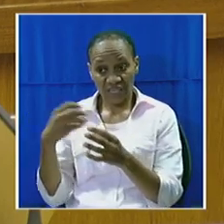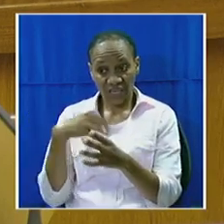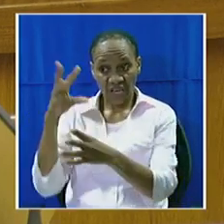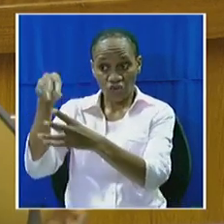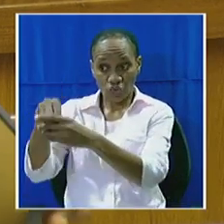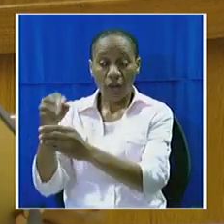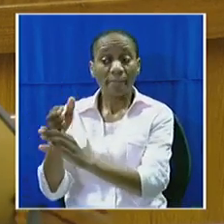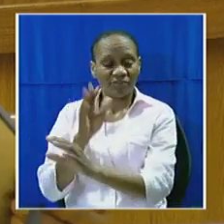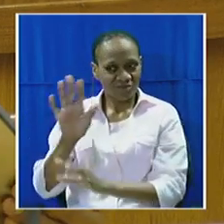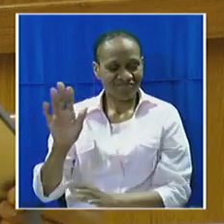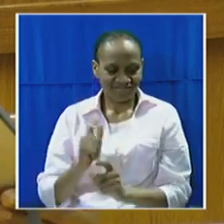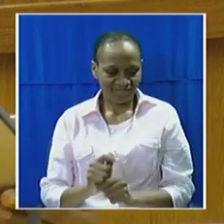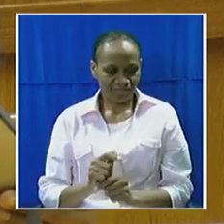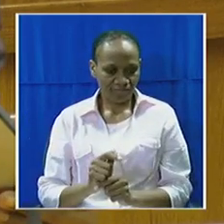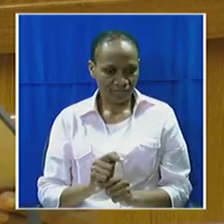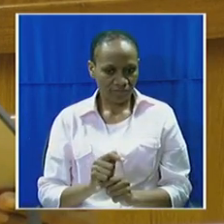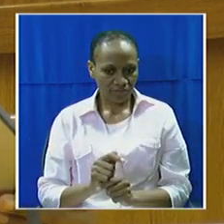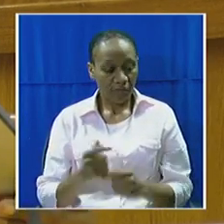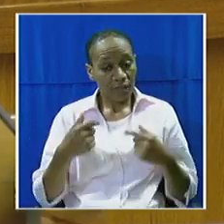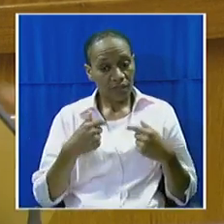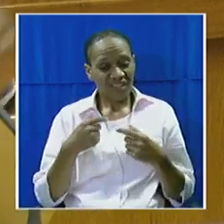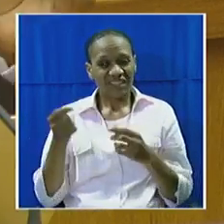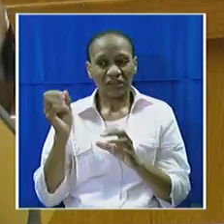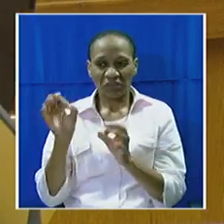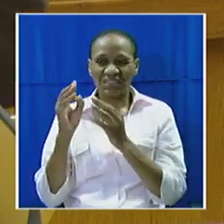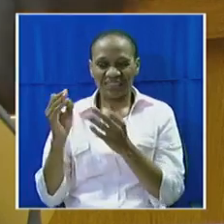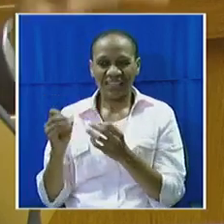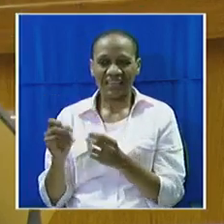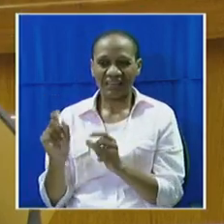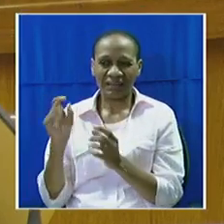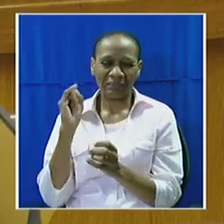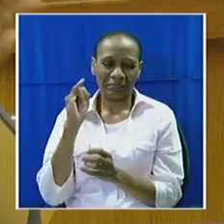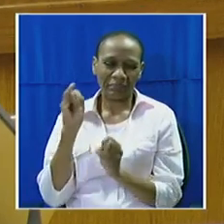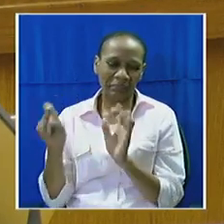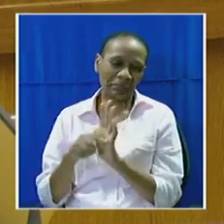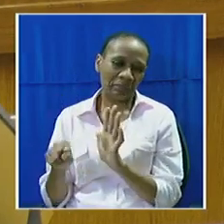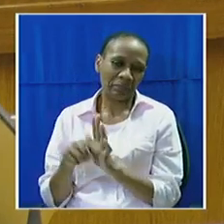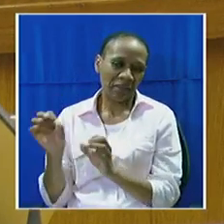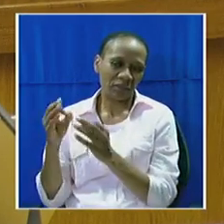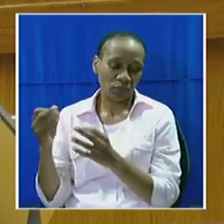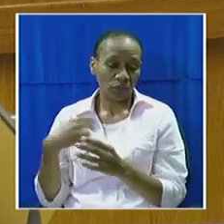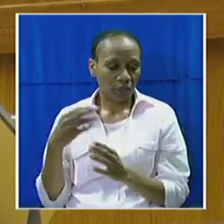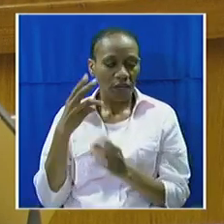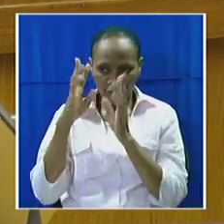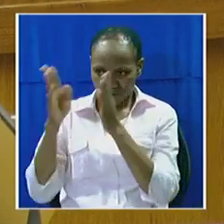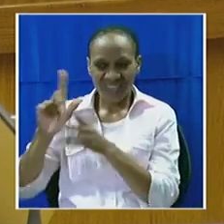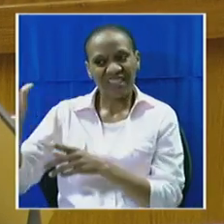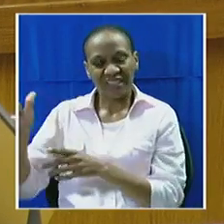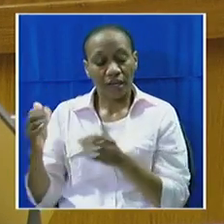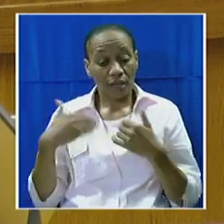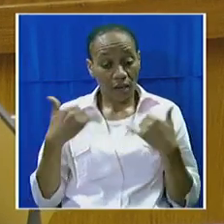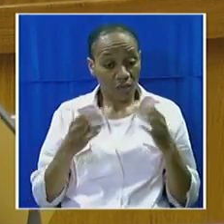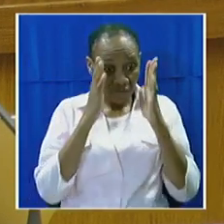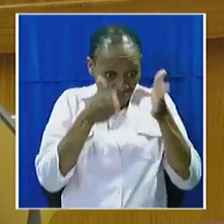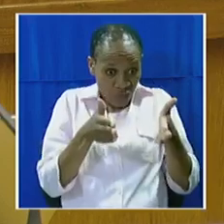virus through the barrage of propaganda, we'll attend to them later. Let us focus on what is very important to the nation and the